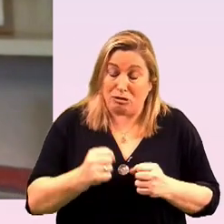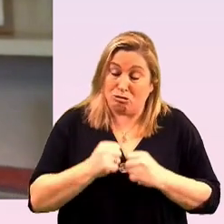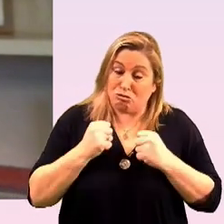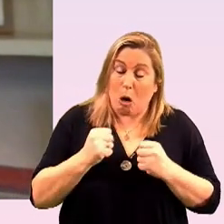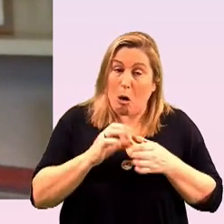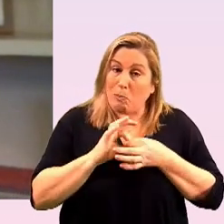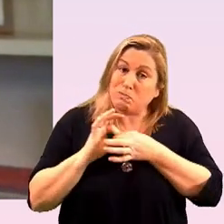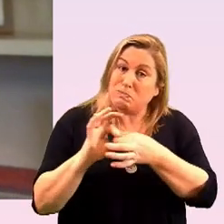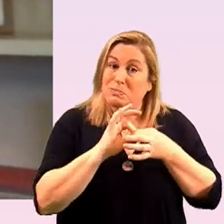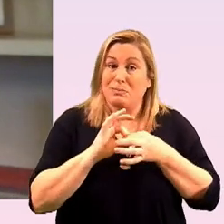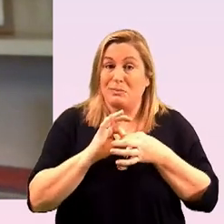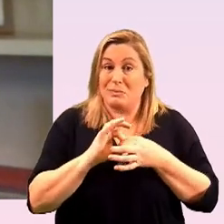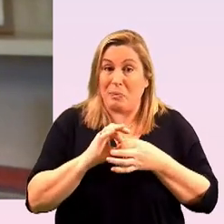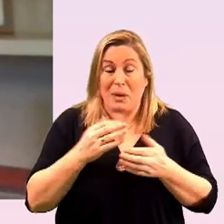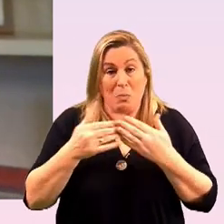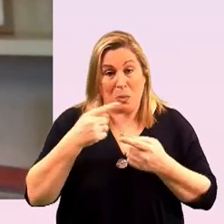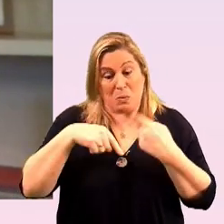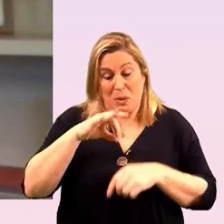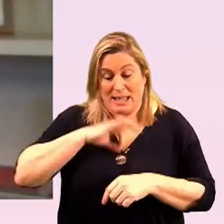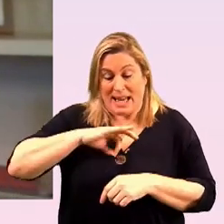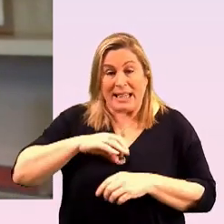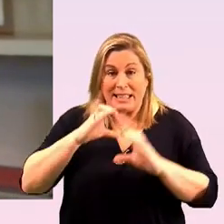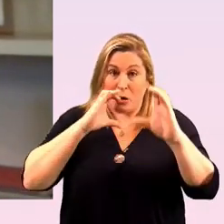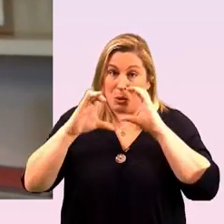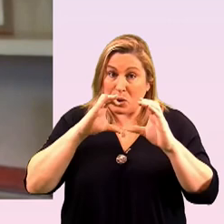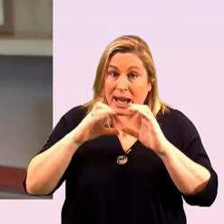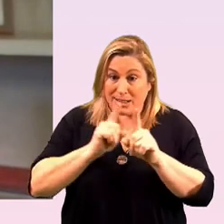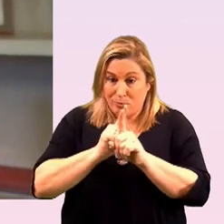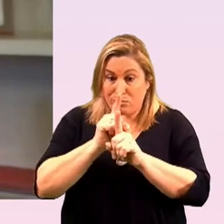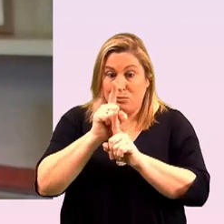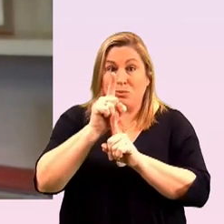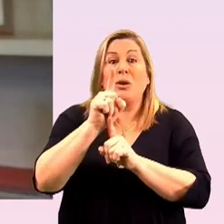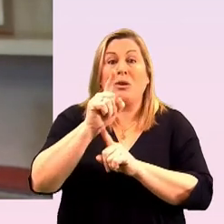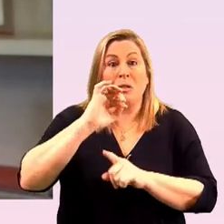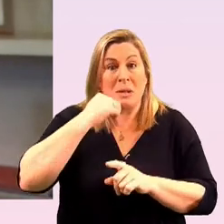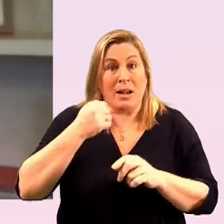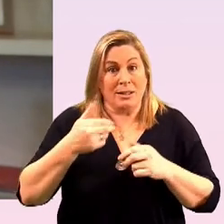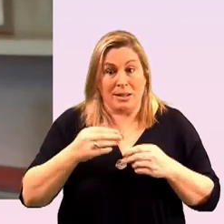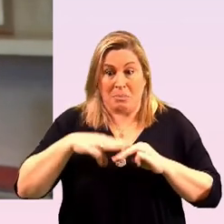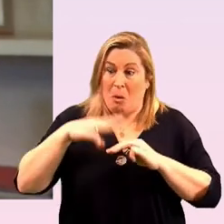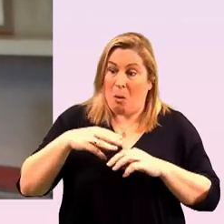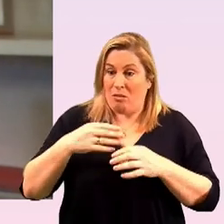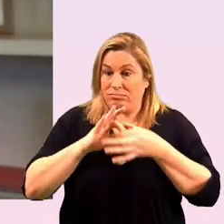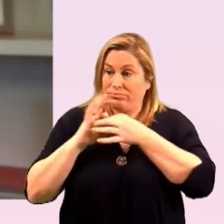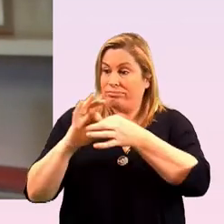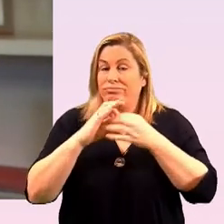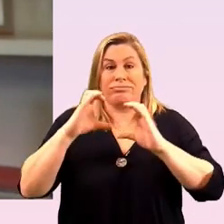matter, and the gains in communication, I think, will help, get reach across